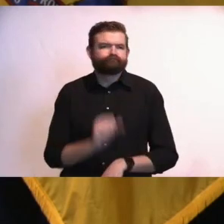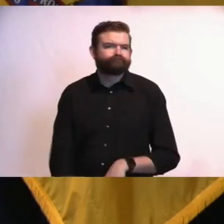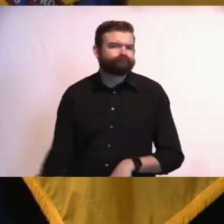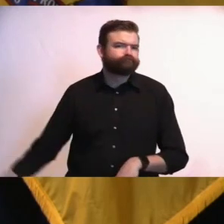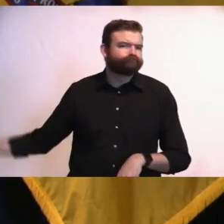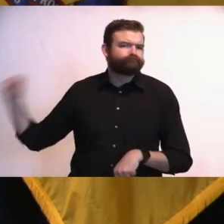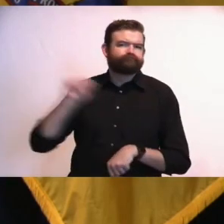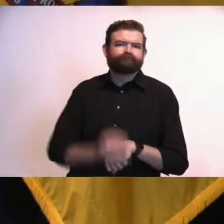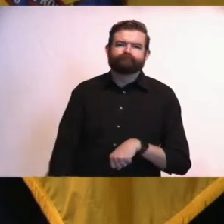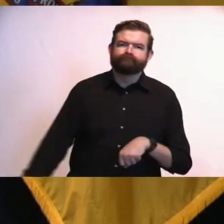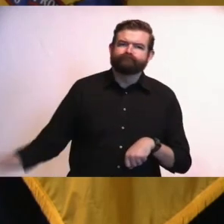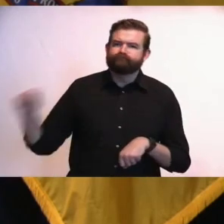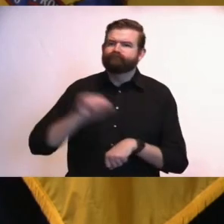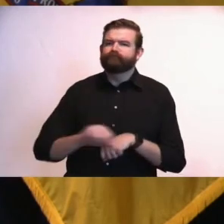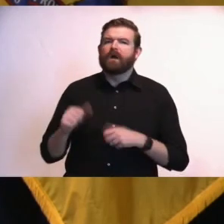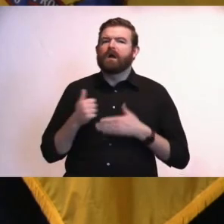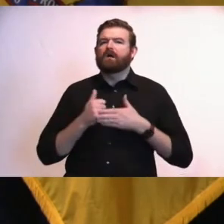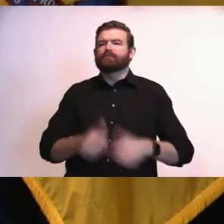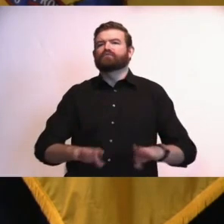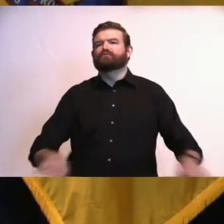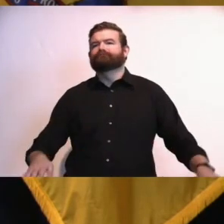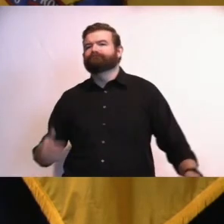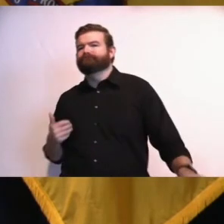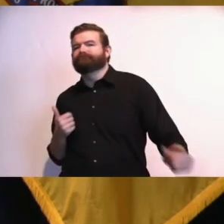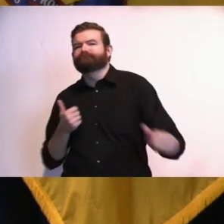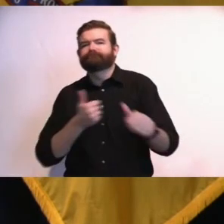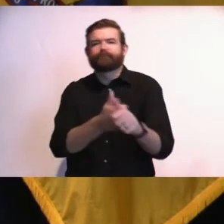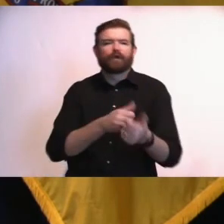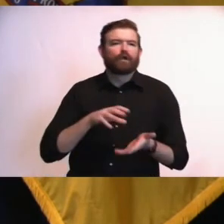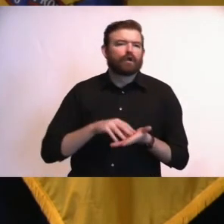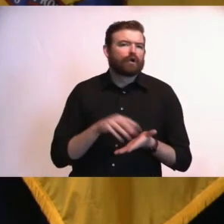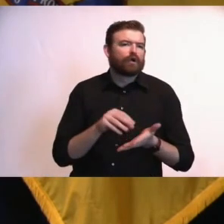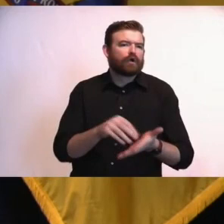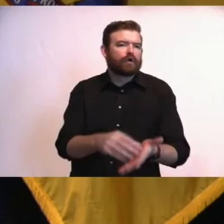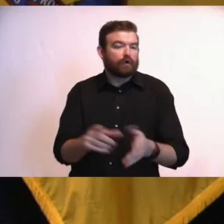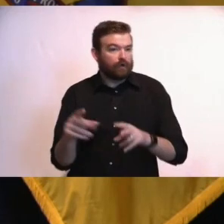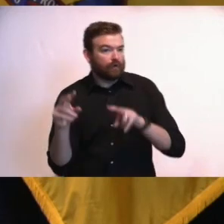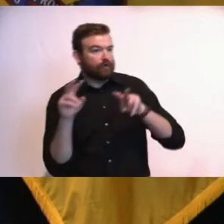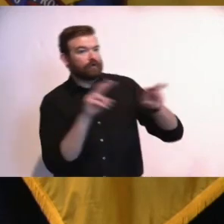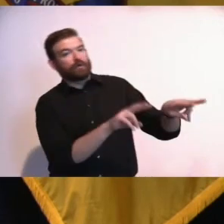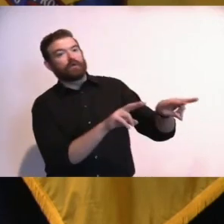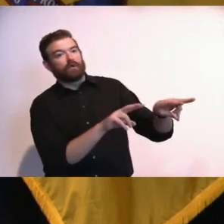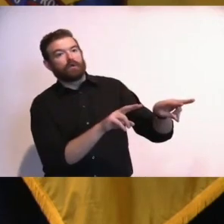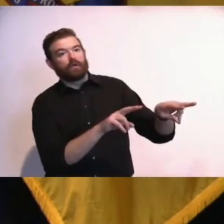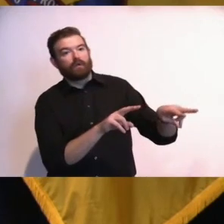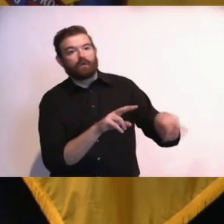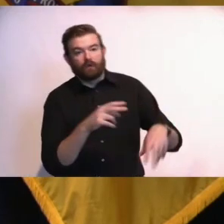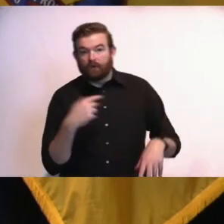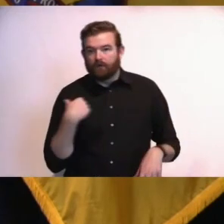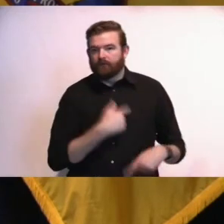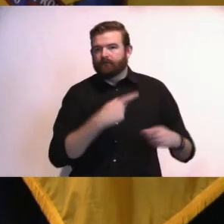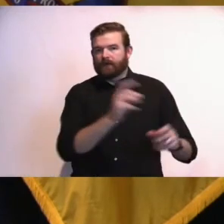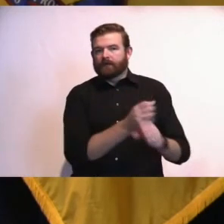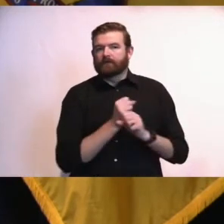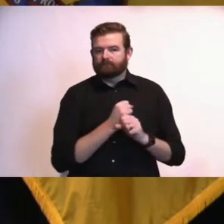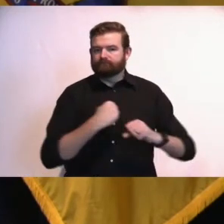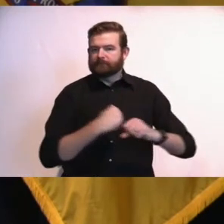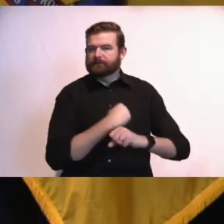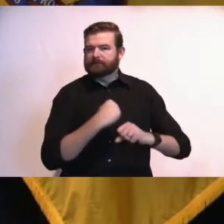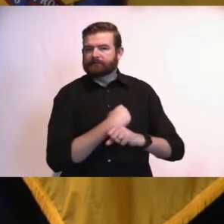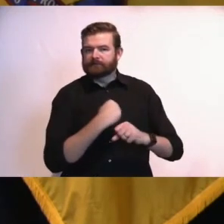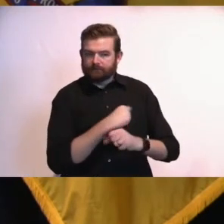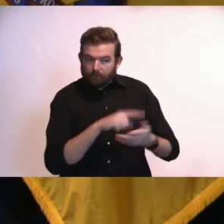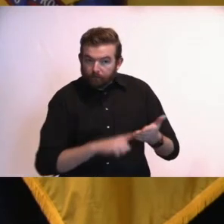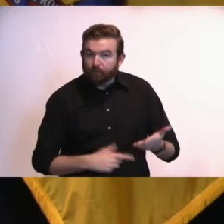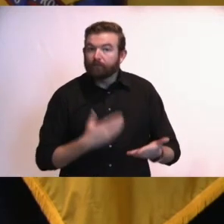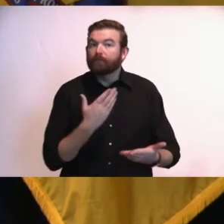up against that, because you look at now we've got the data to prove that the learning loss is significant,